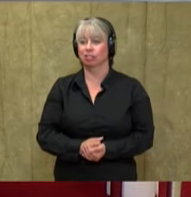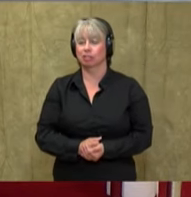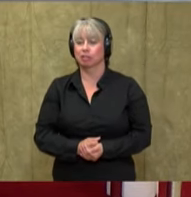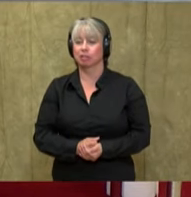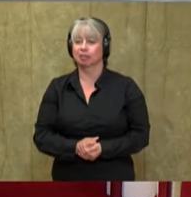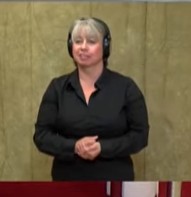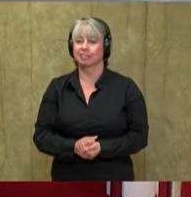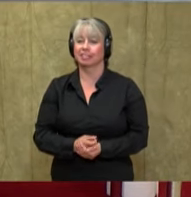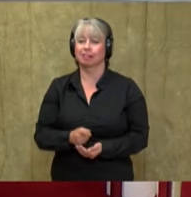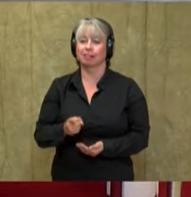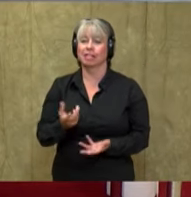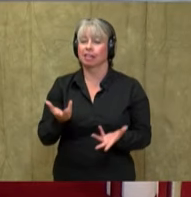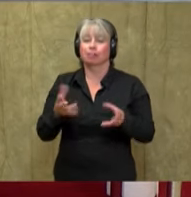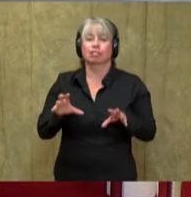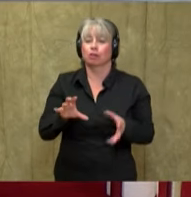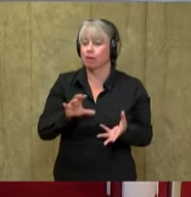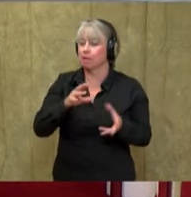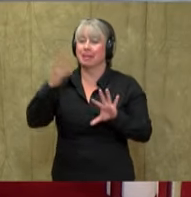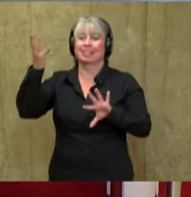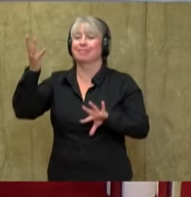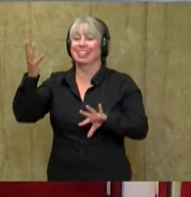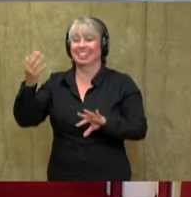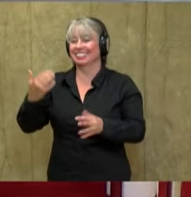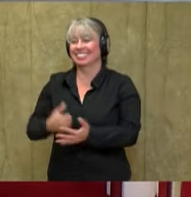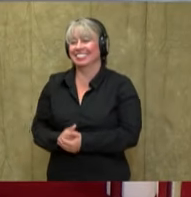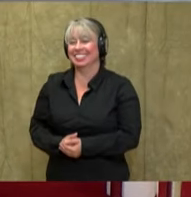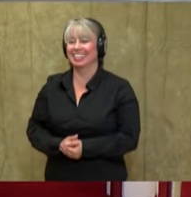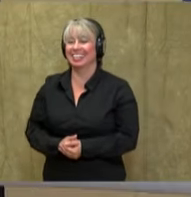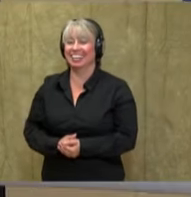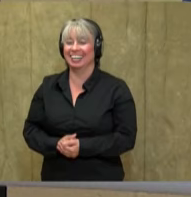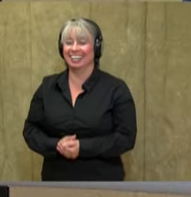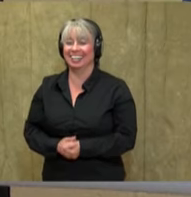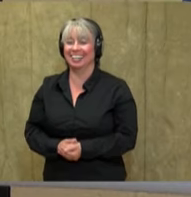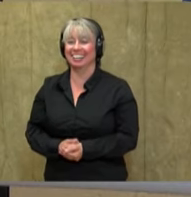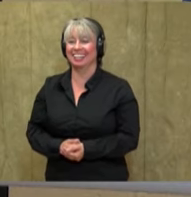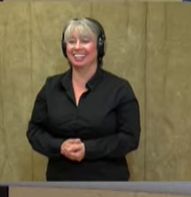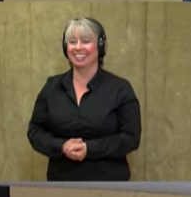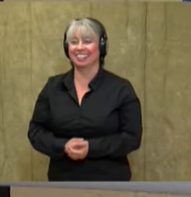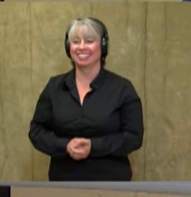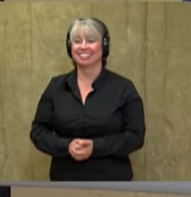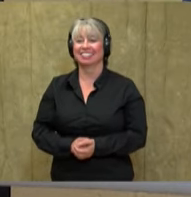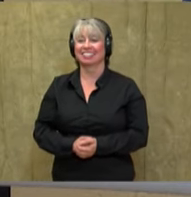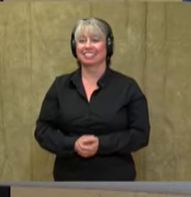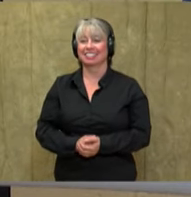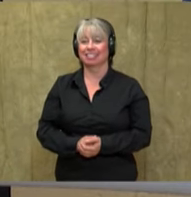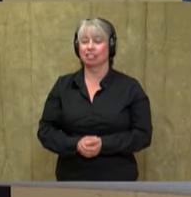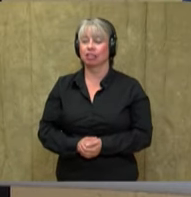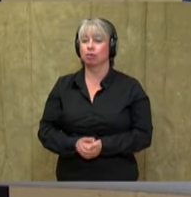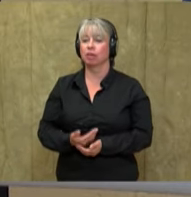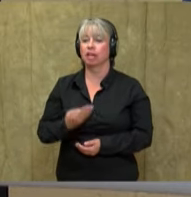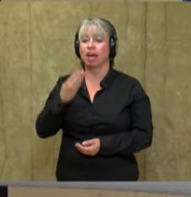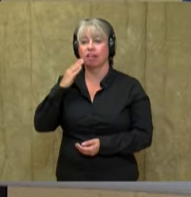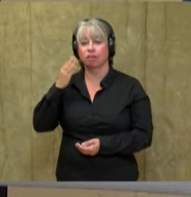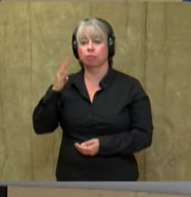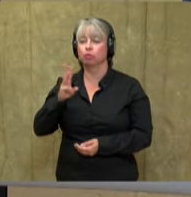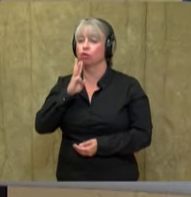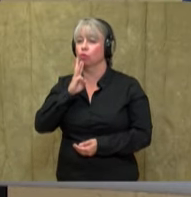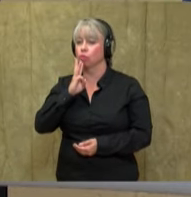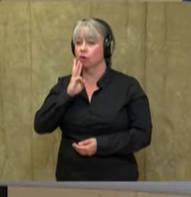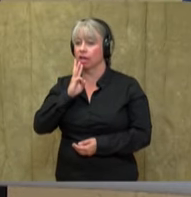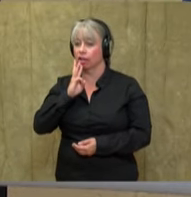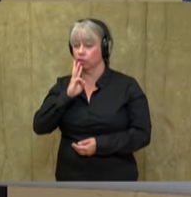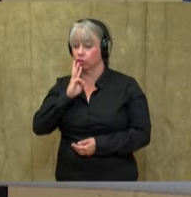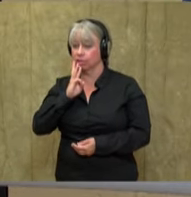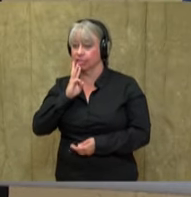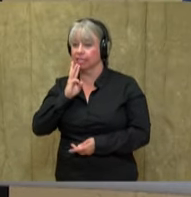Without making a mess. Can y'all still see that? Hopefully. Okay, so here we go. We got some blue water, and I did put